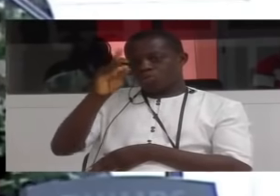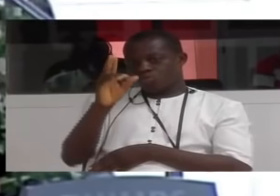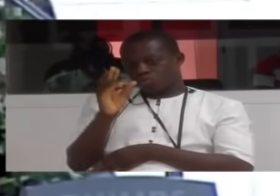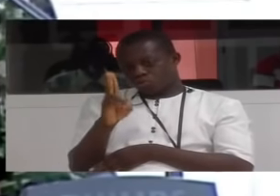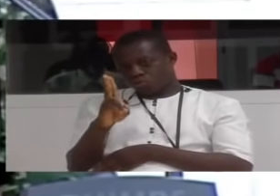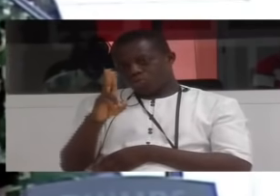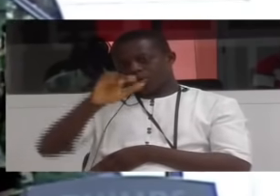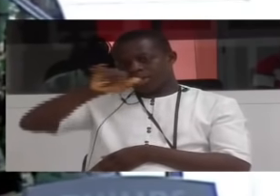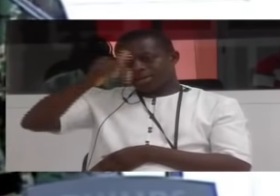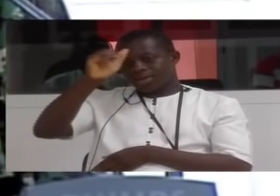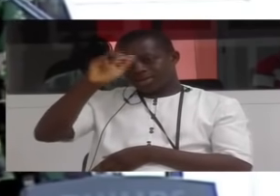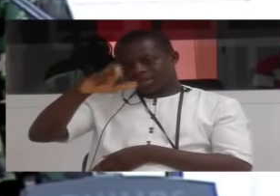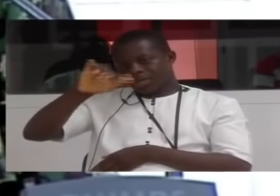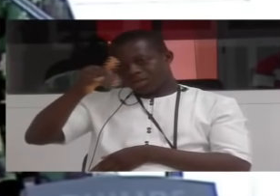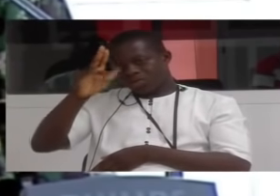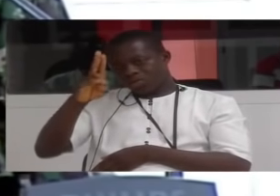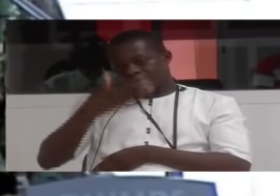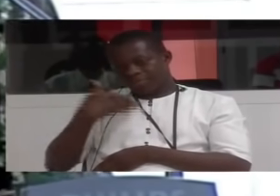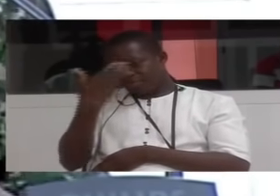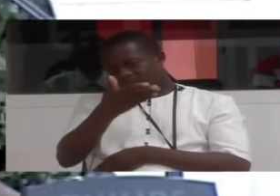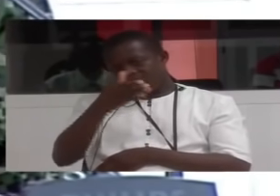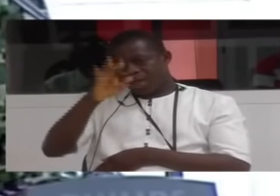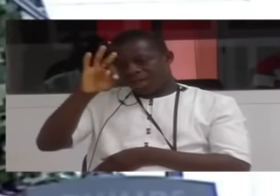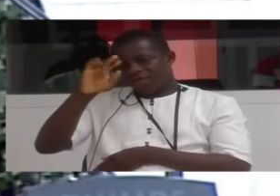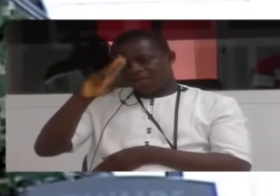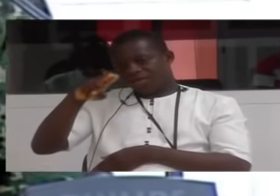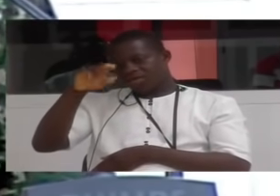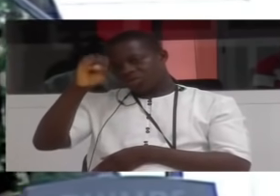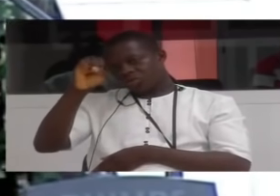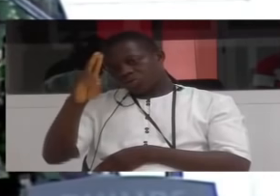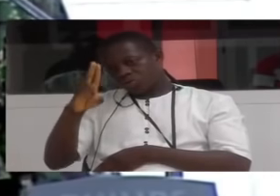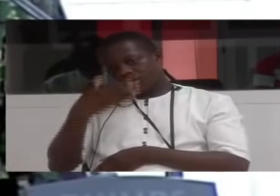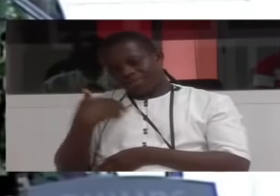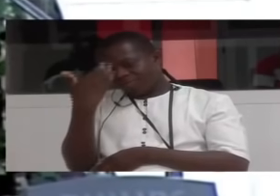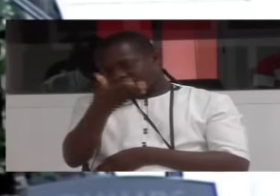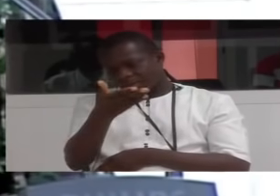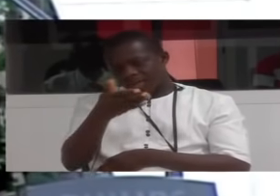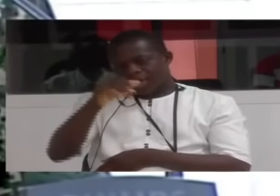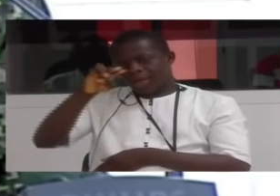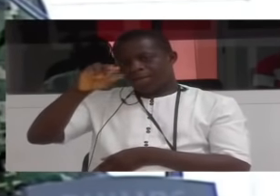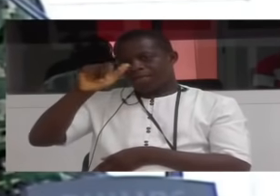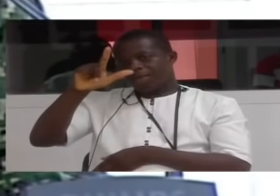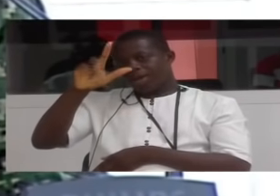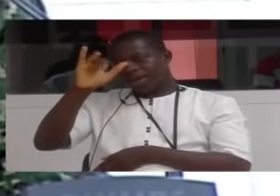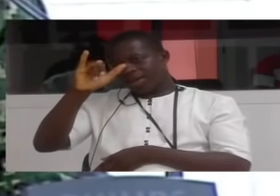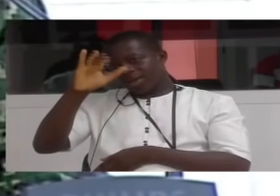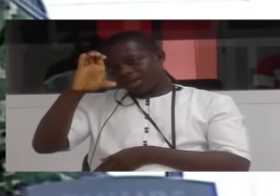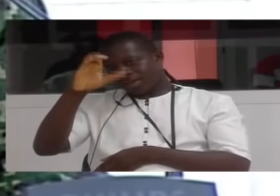there. Fansu Nyabale mu fa? Fansu Nyabale was there. Malik Manga mu fa? Malik Manga was there.